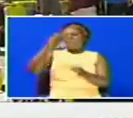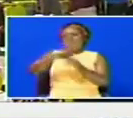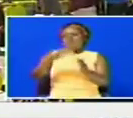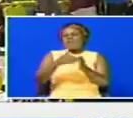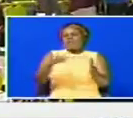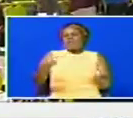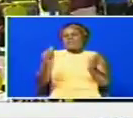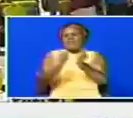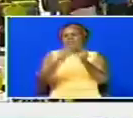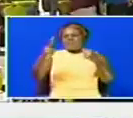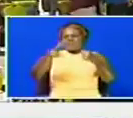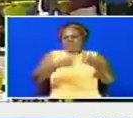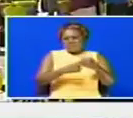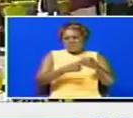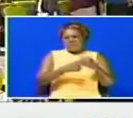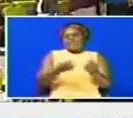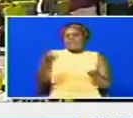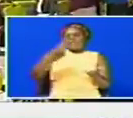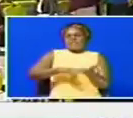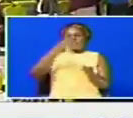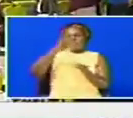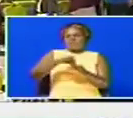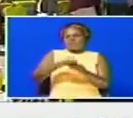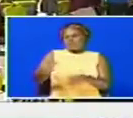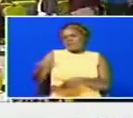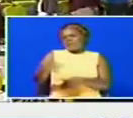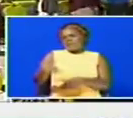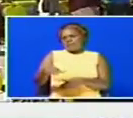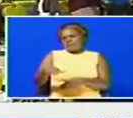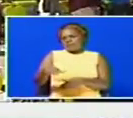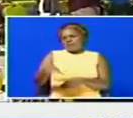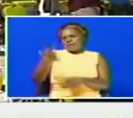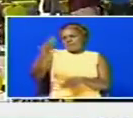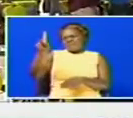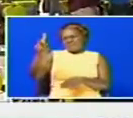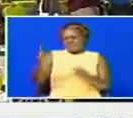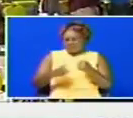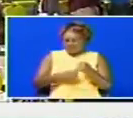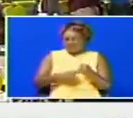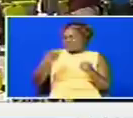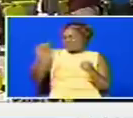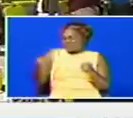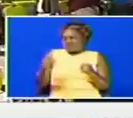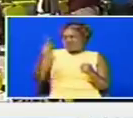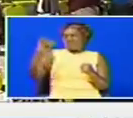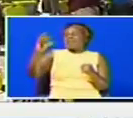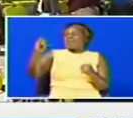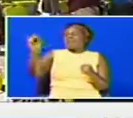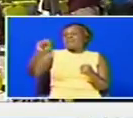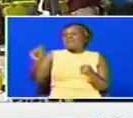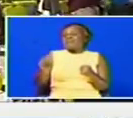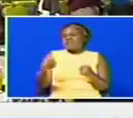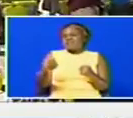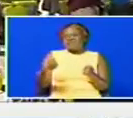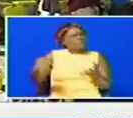against 17.6 million registered voters in those areas covered by the 36,000 KEMS kits. You would say a